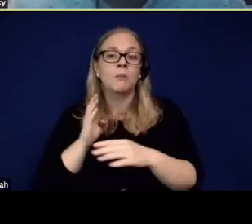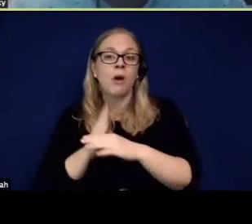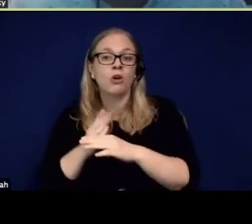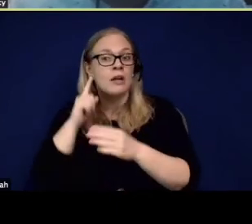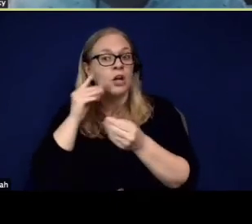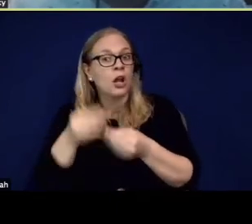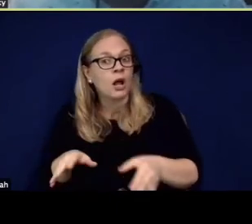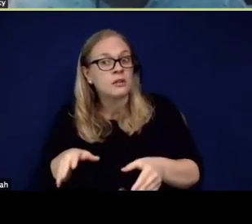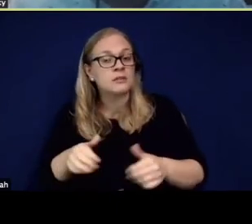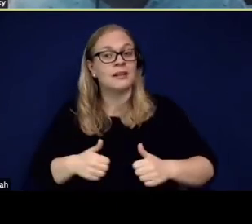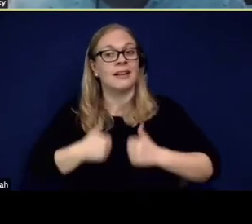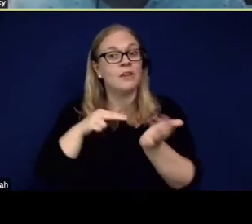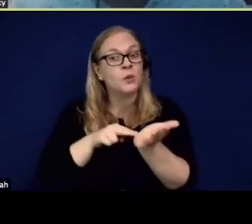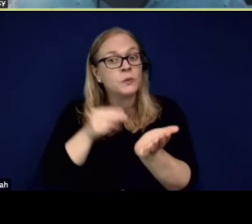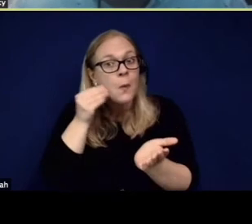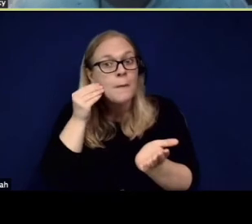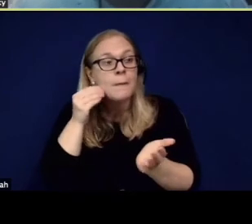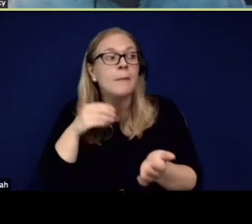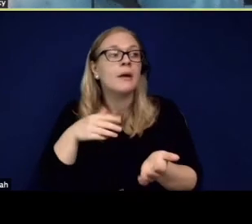or those who don't go out very much.